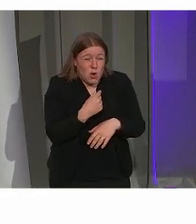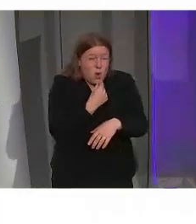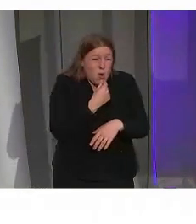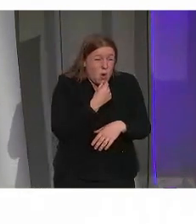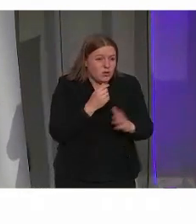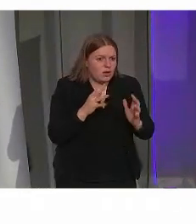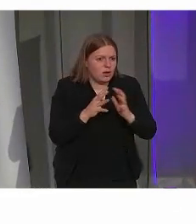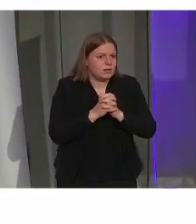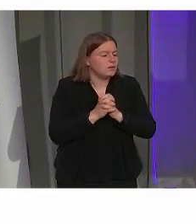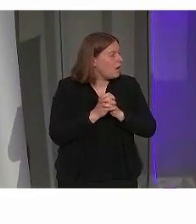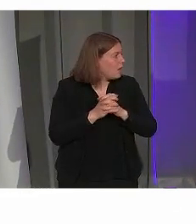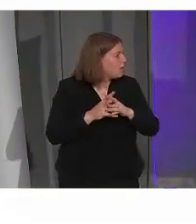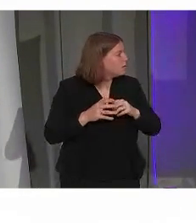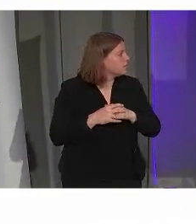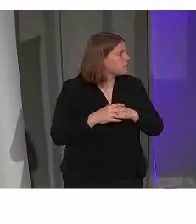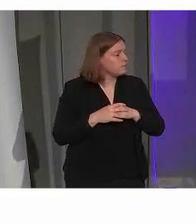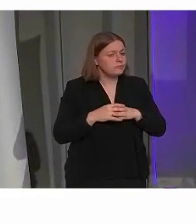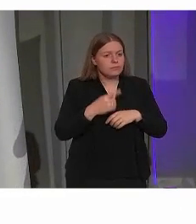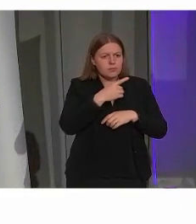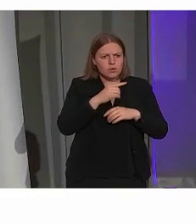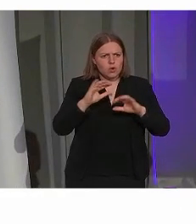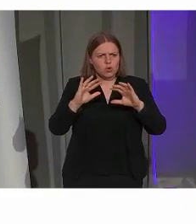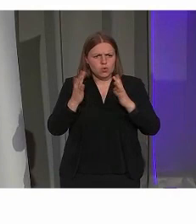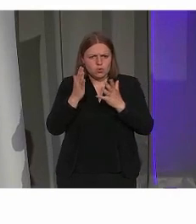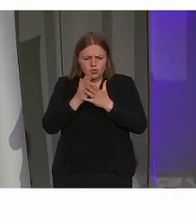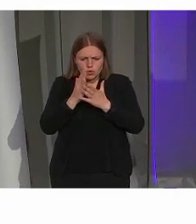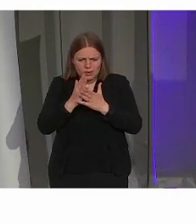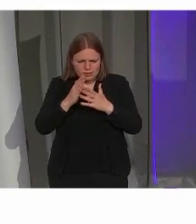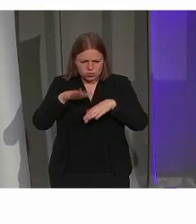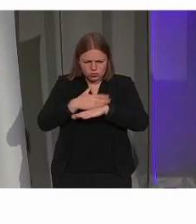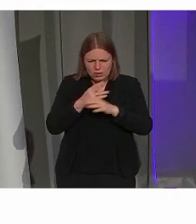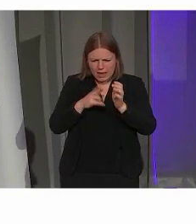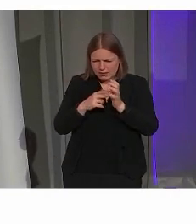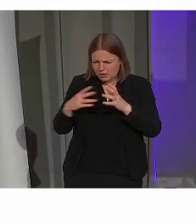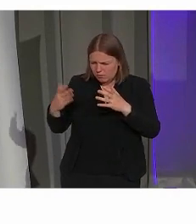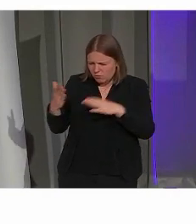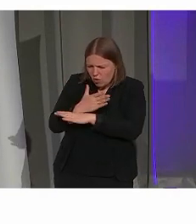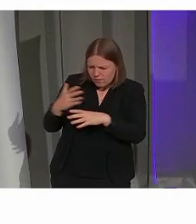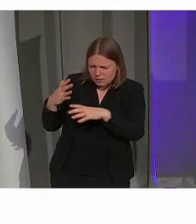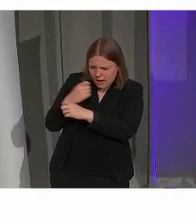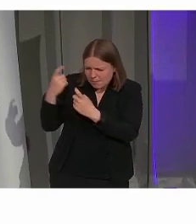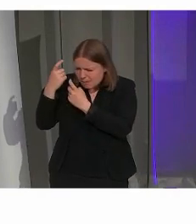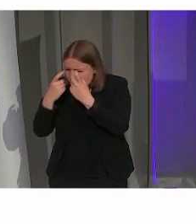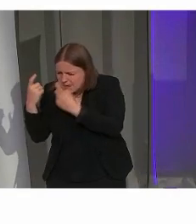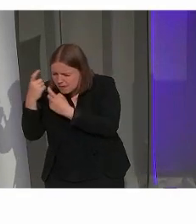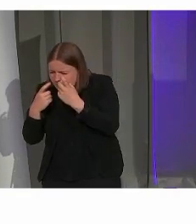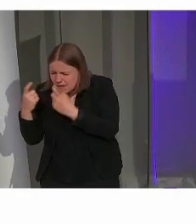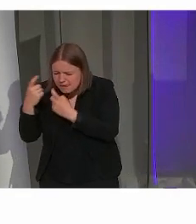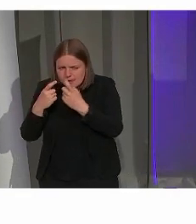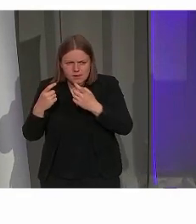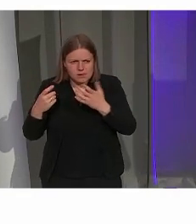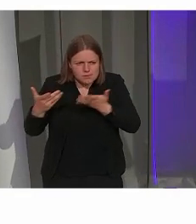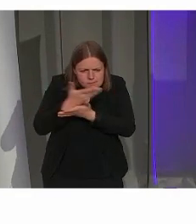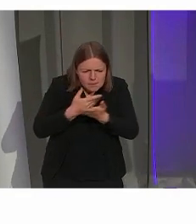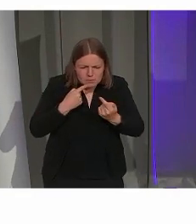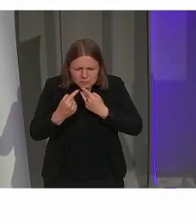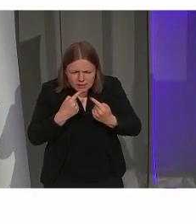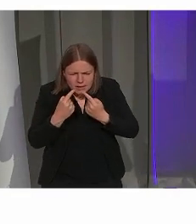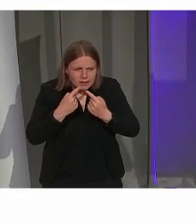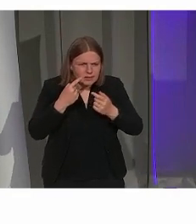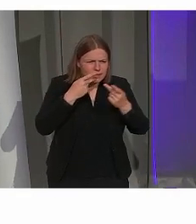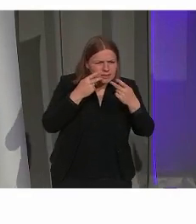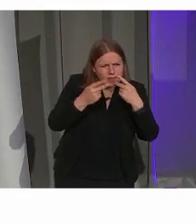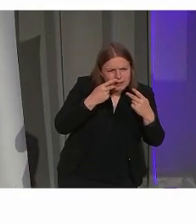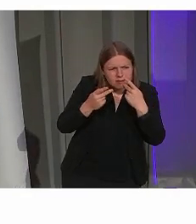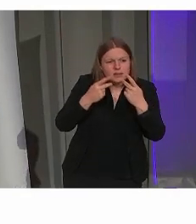of research, consultation, prototypes, design, and construction took more than 20 years. The